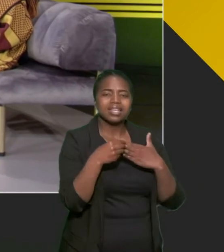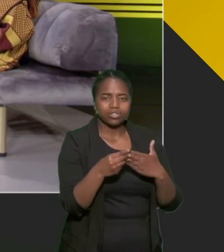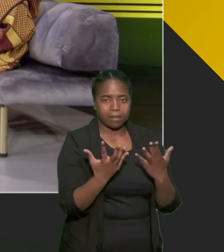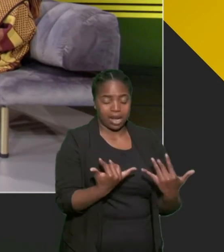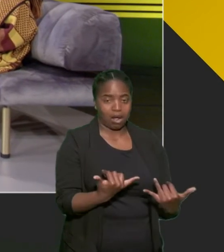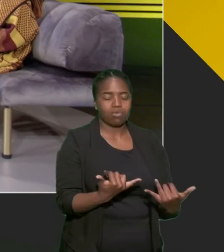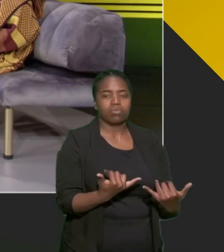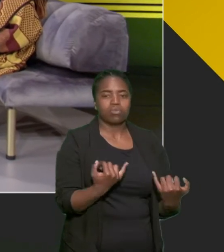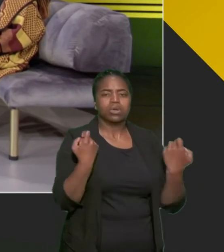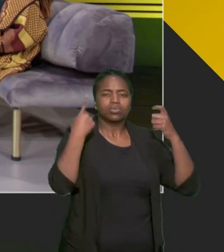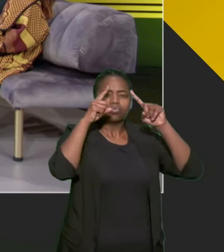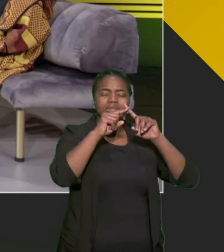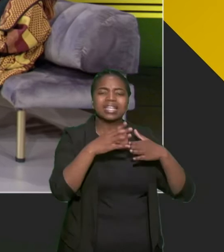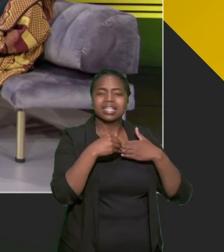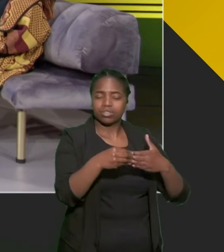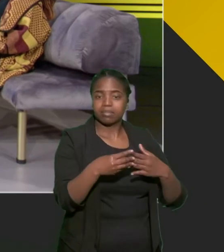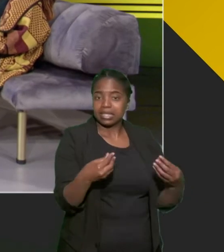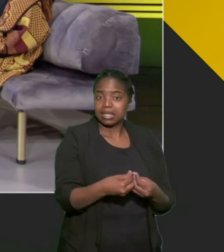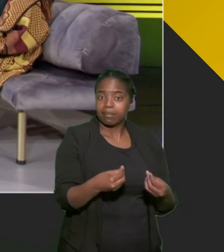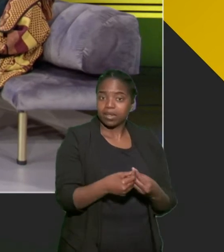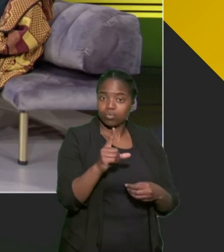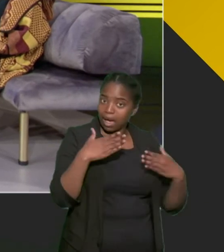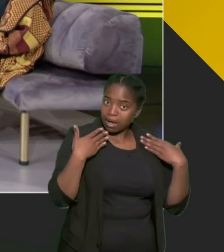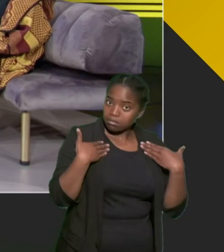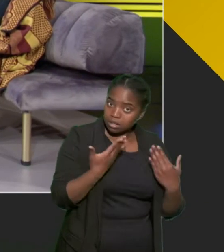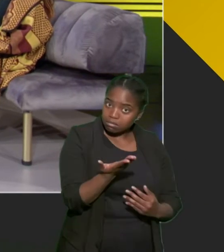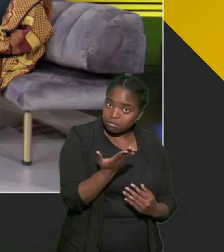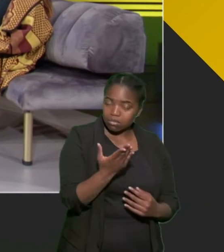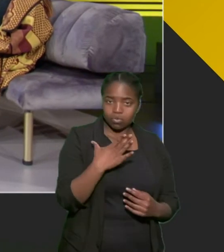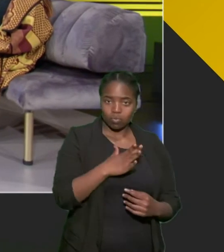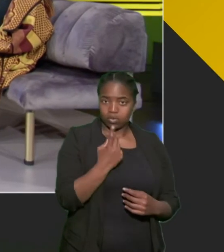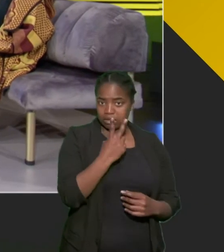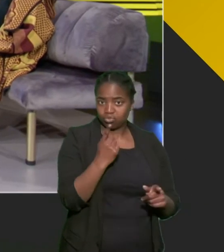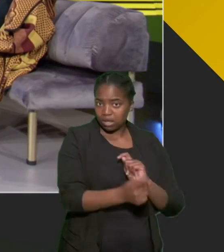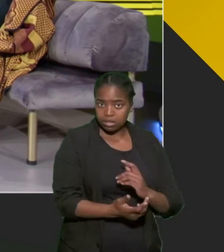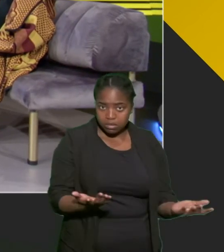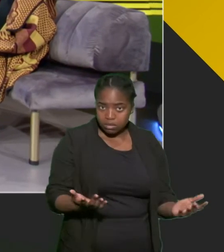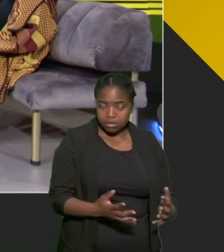currently yako Lesotho, is that something that you are happy with? Do you want to see change?